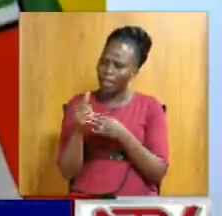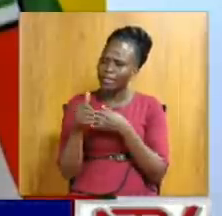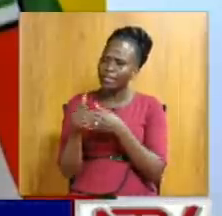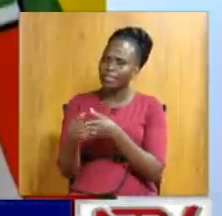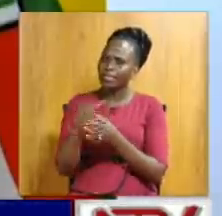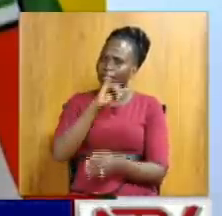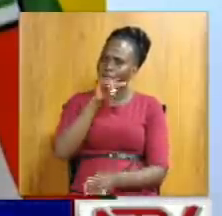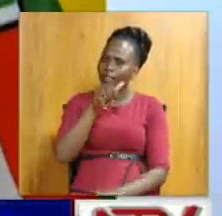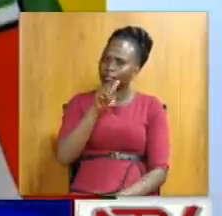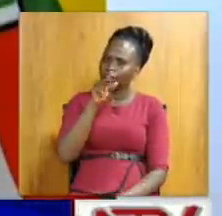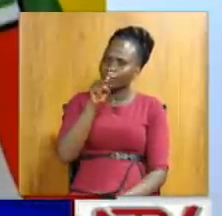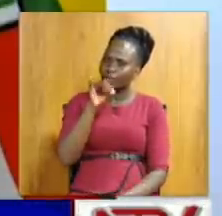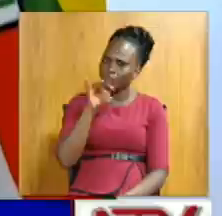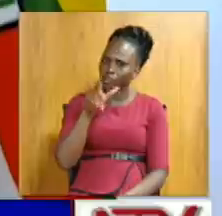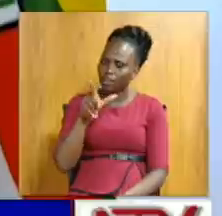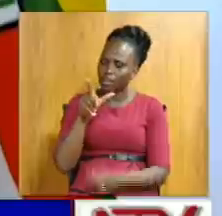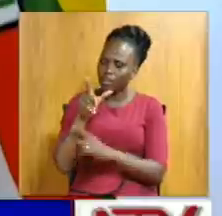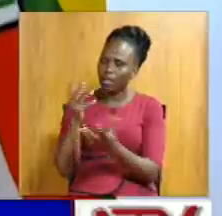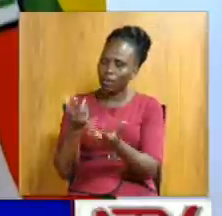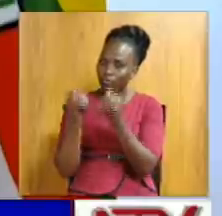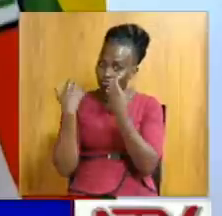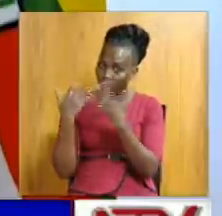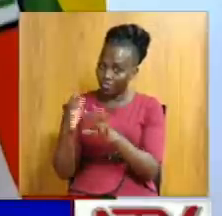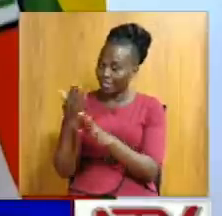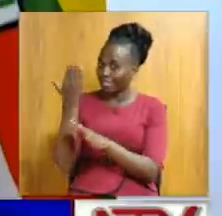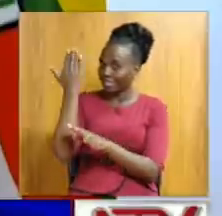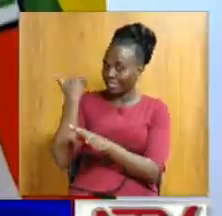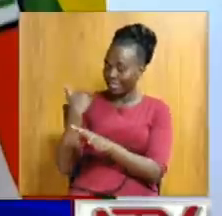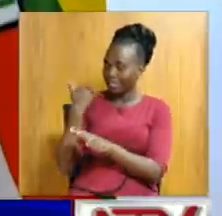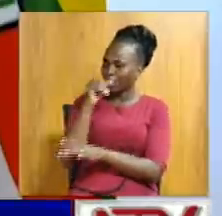Uzira. However, in June this year,